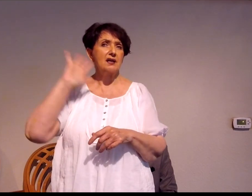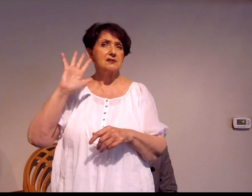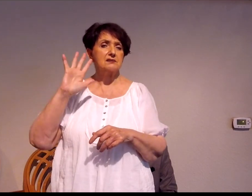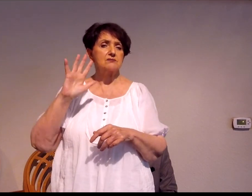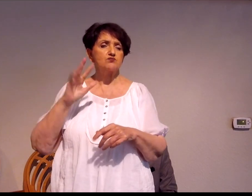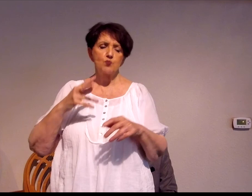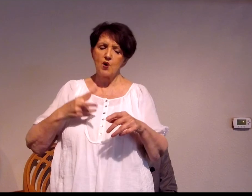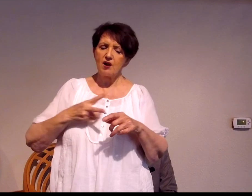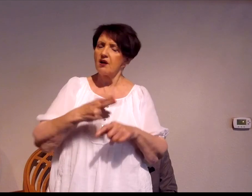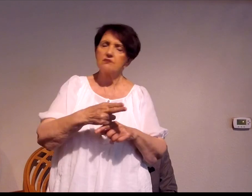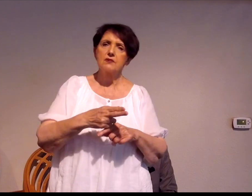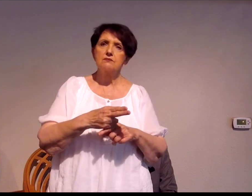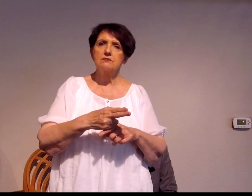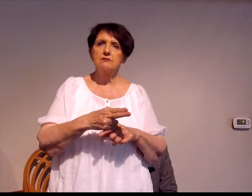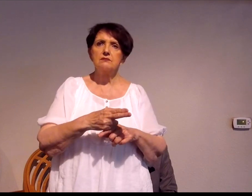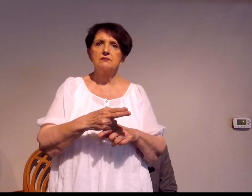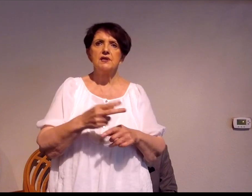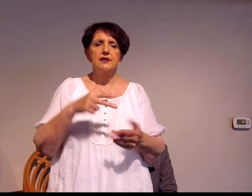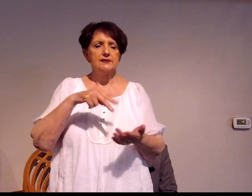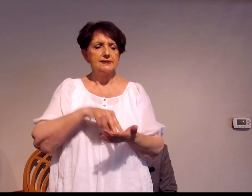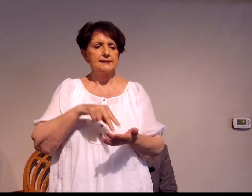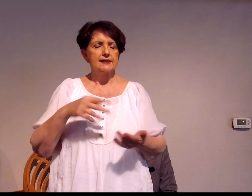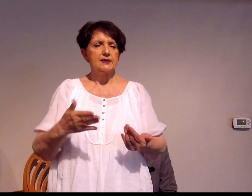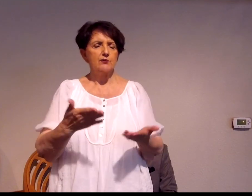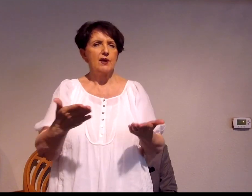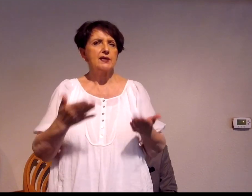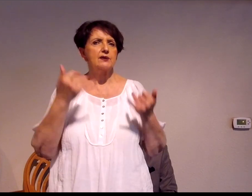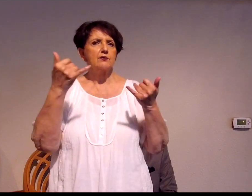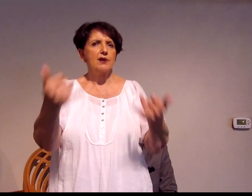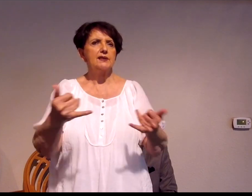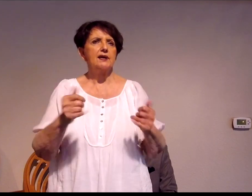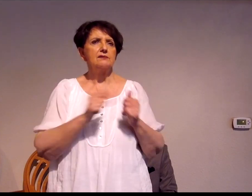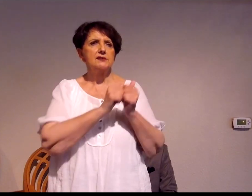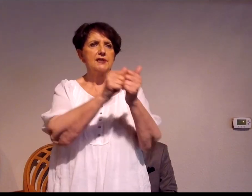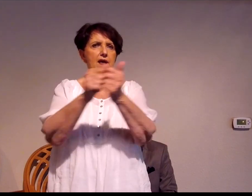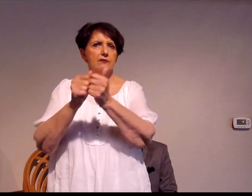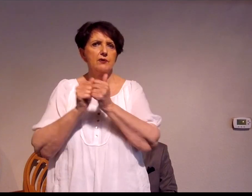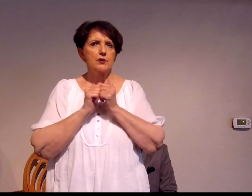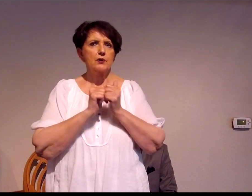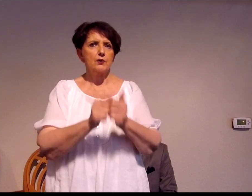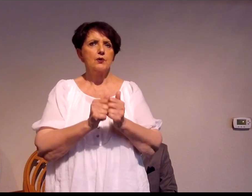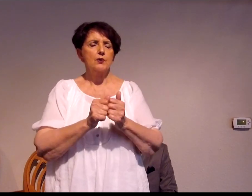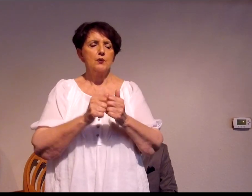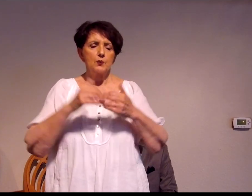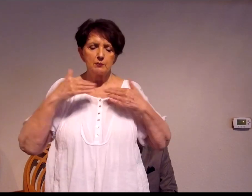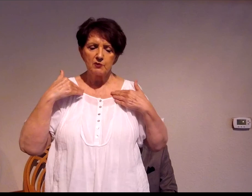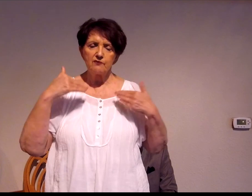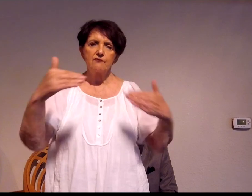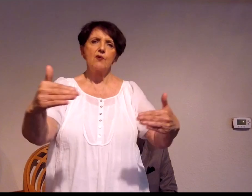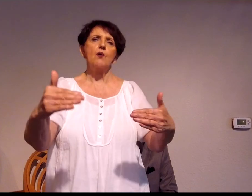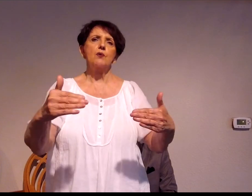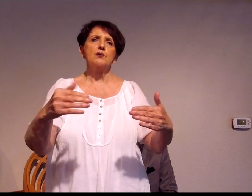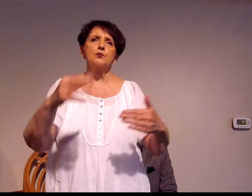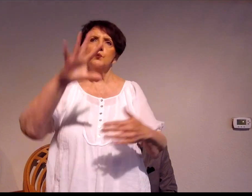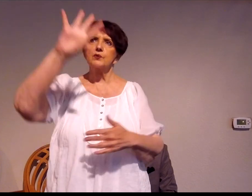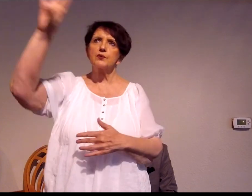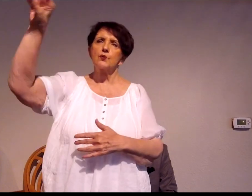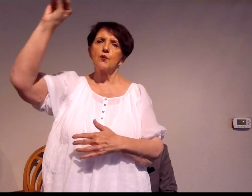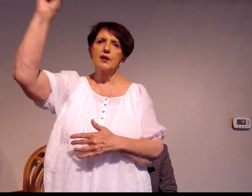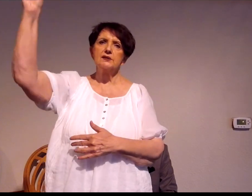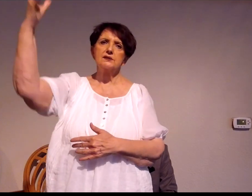Standing right here, right now, in this place together, we move forward with grace